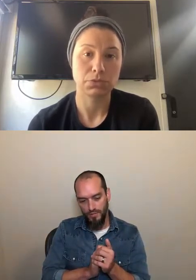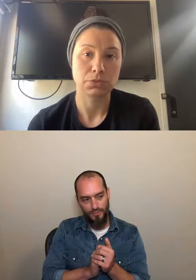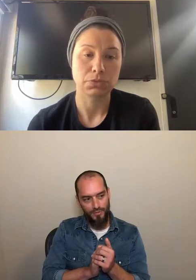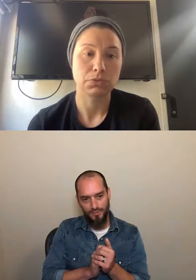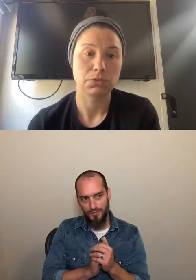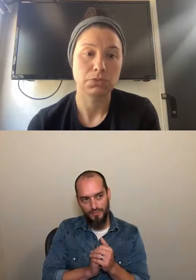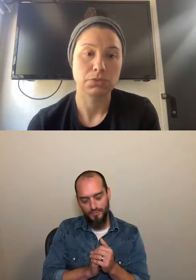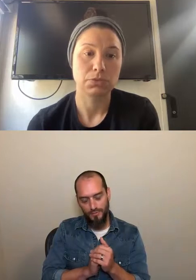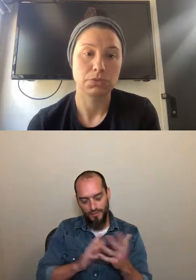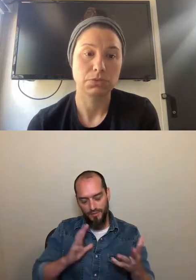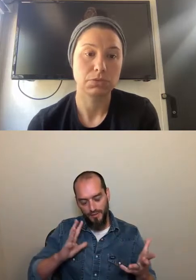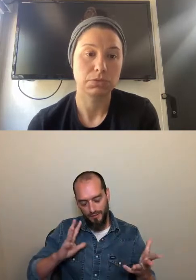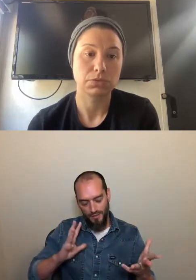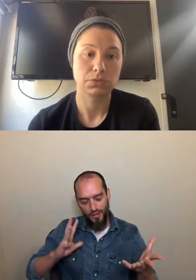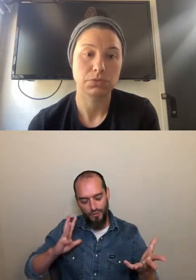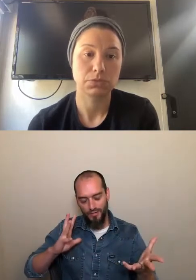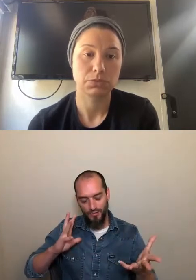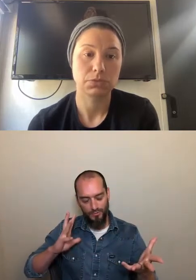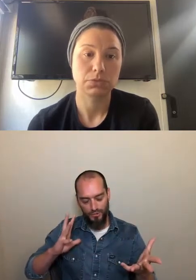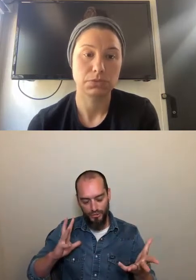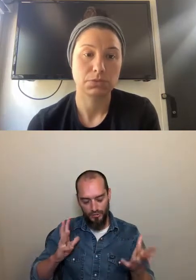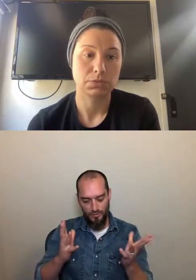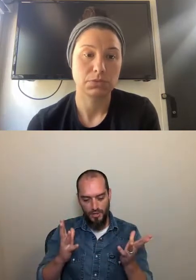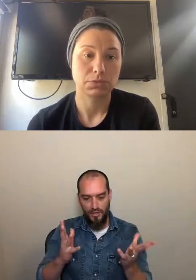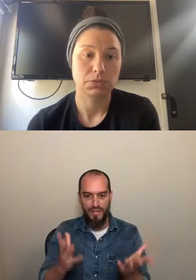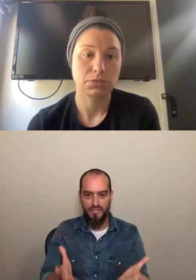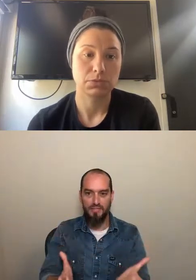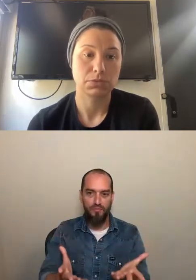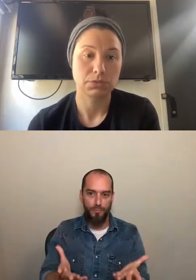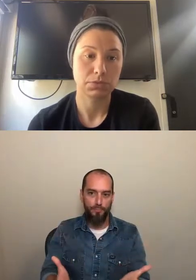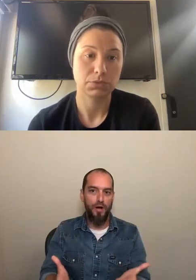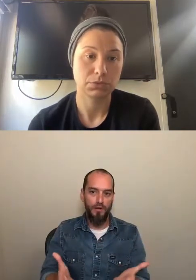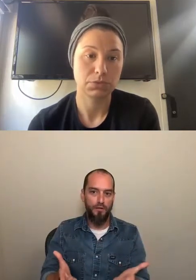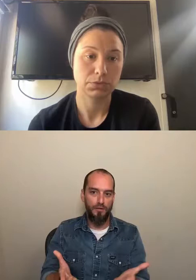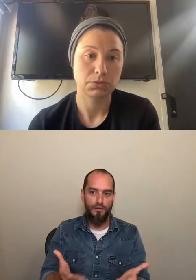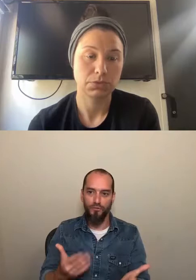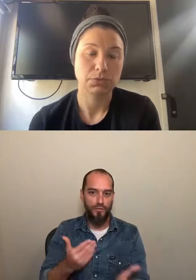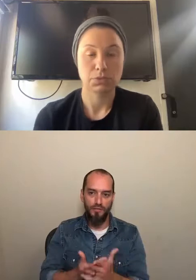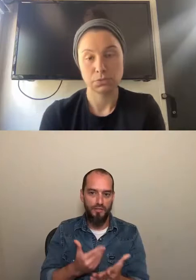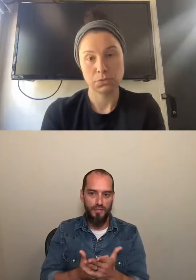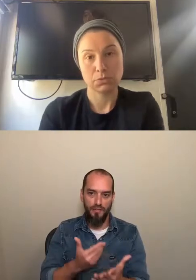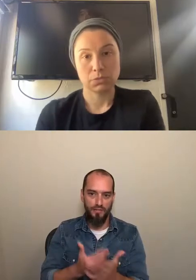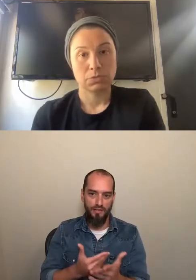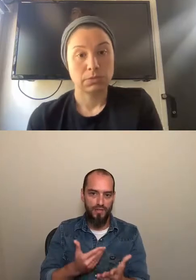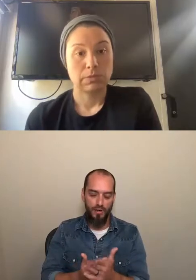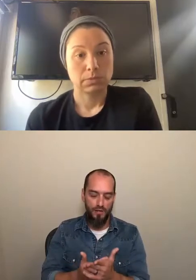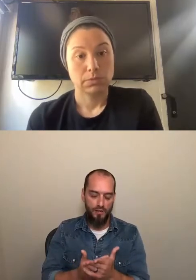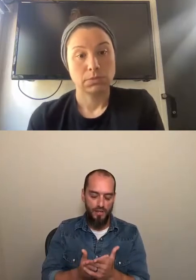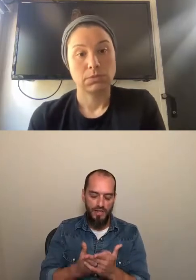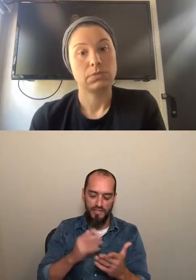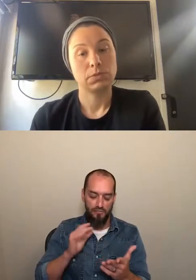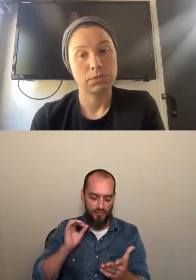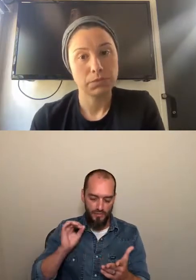just like with builders, I mean, contractors almost in general, if they can save a buck, they'll do anything they can to save that